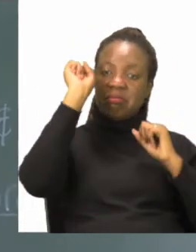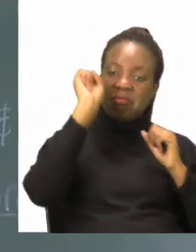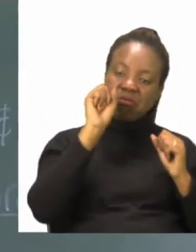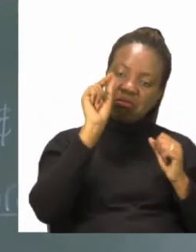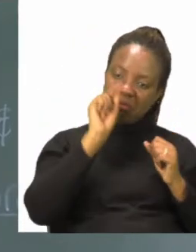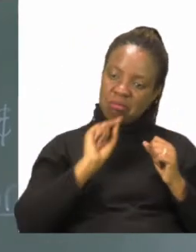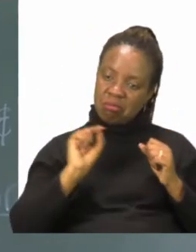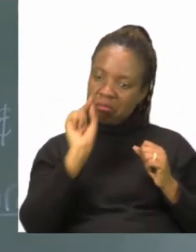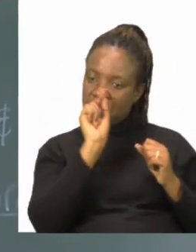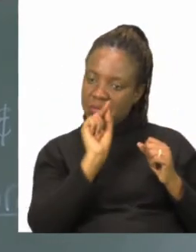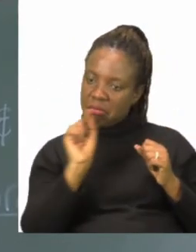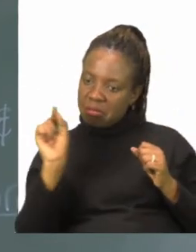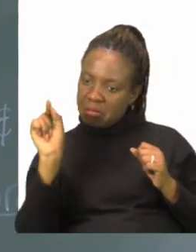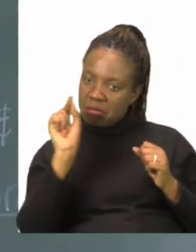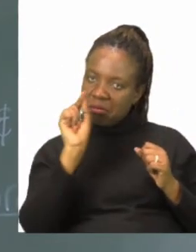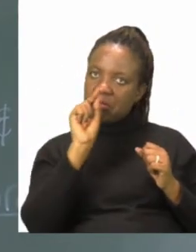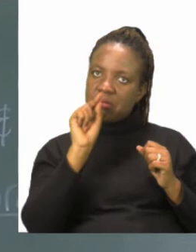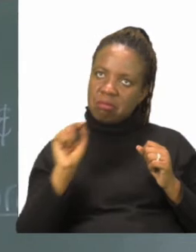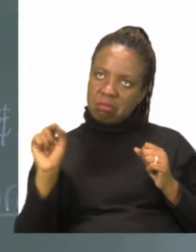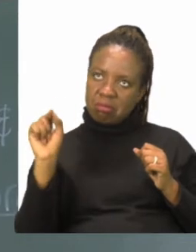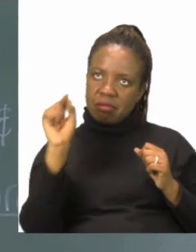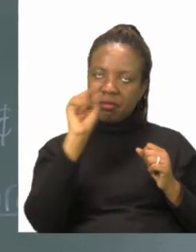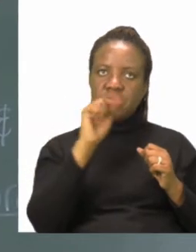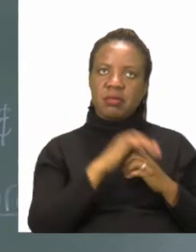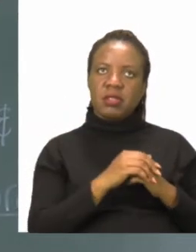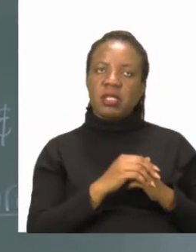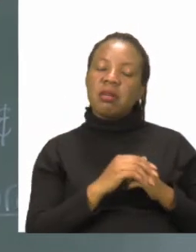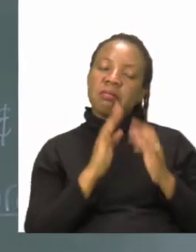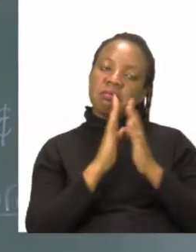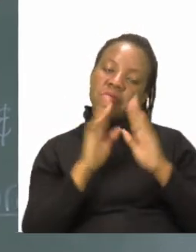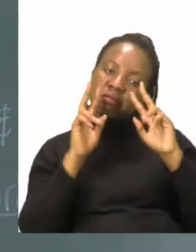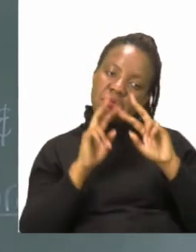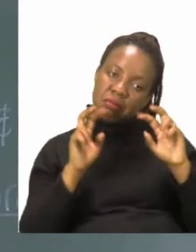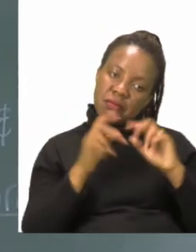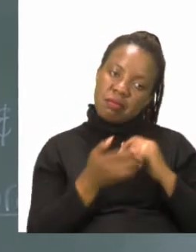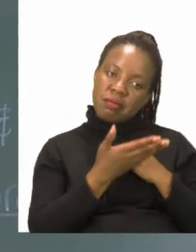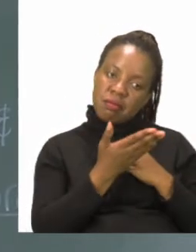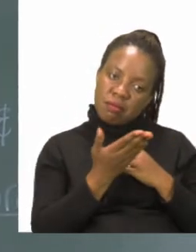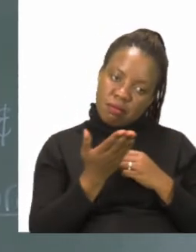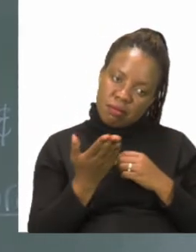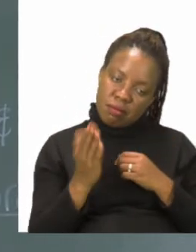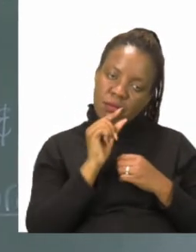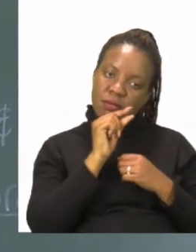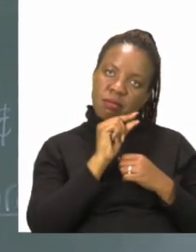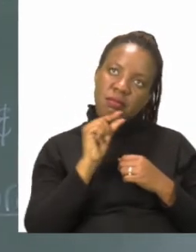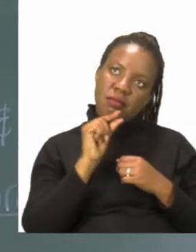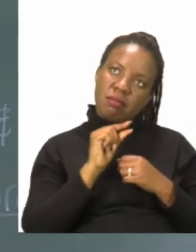and encircle them. So find all the words and circle them in the word